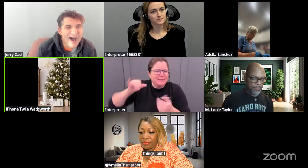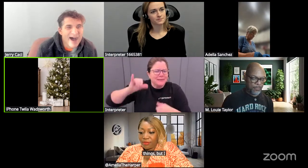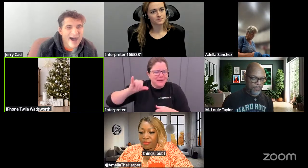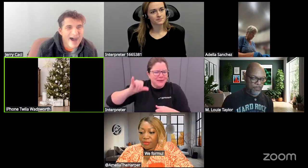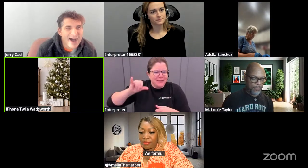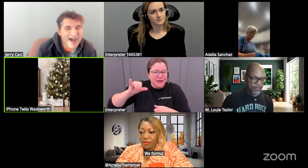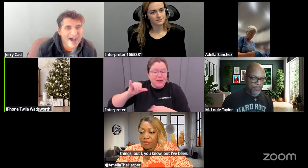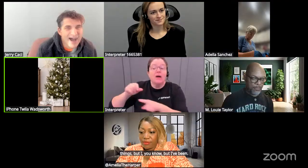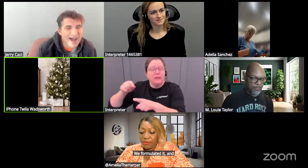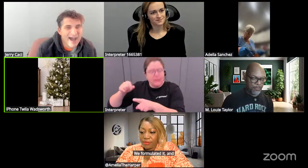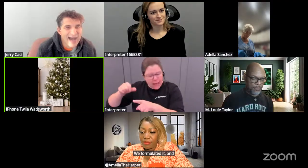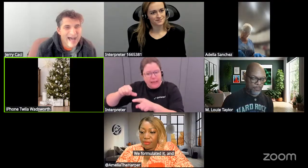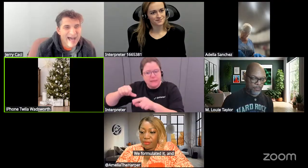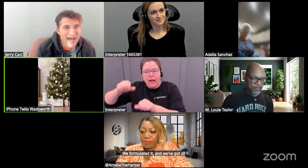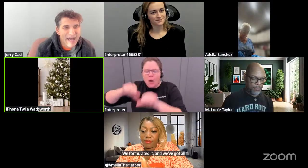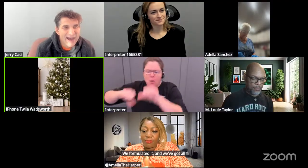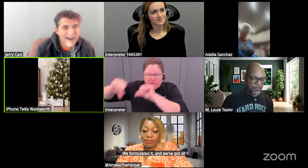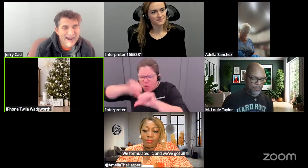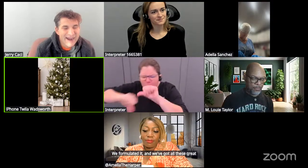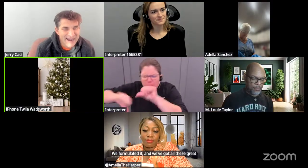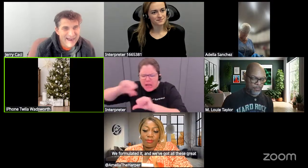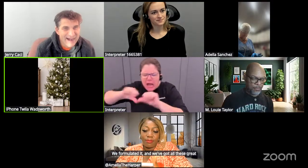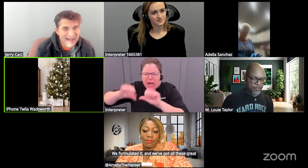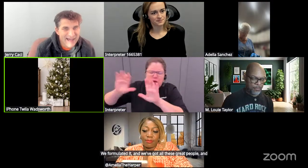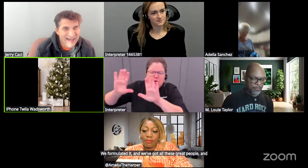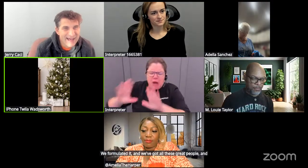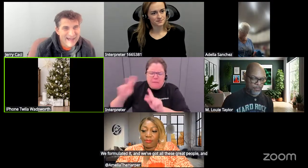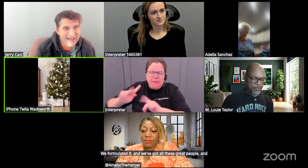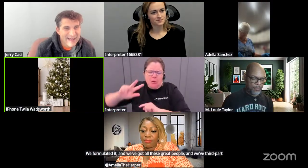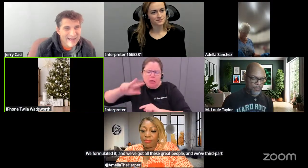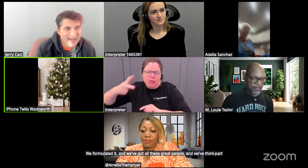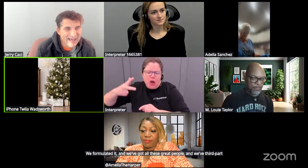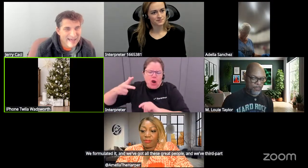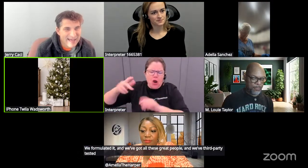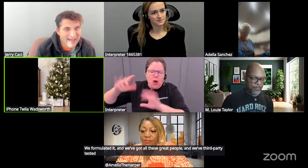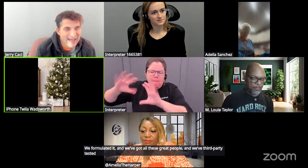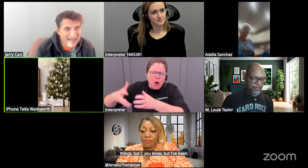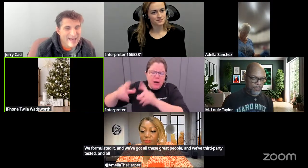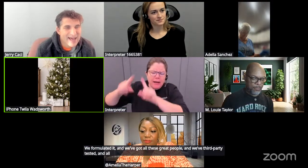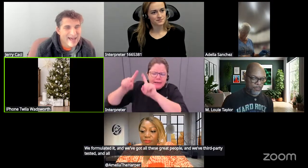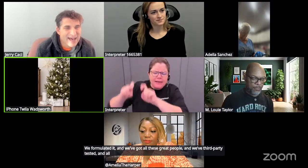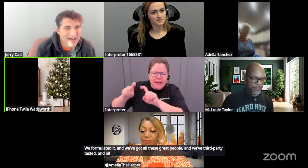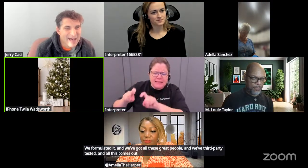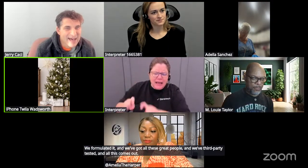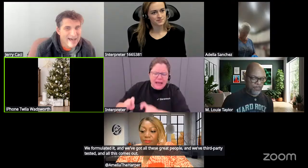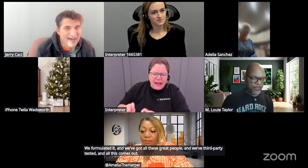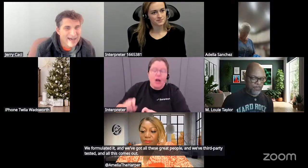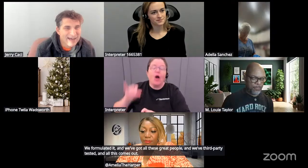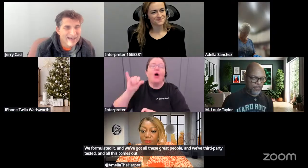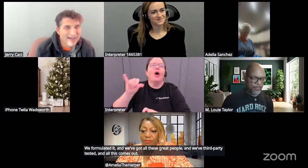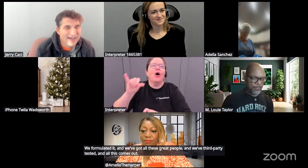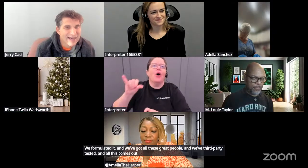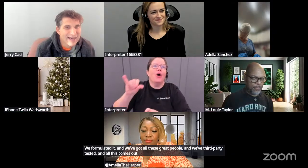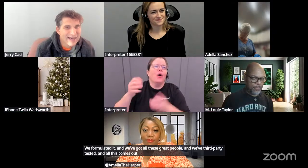formulated I've it and been, we've got all these great people and we've third party tested and all this comes out.